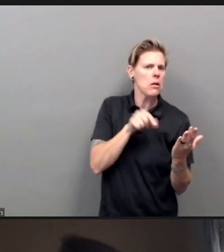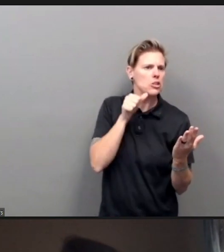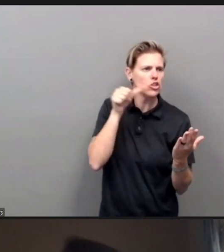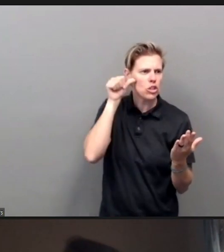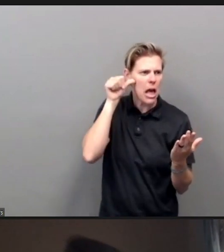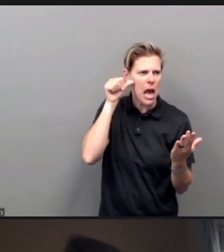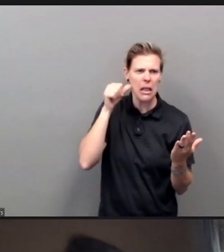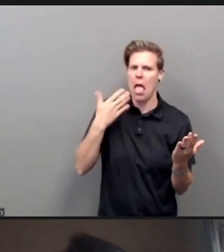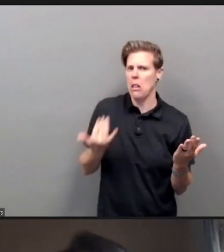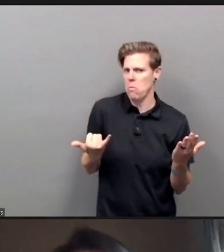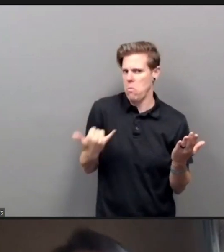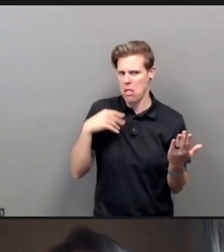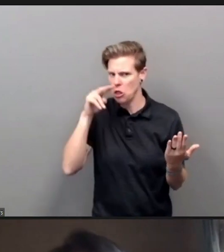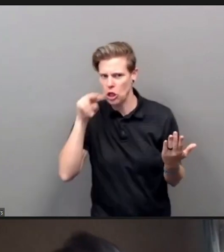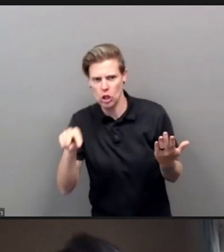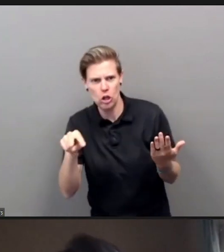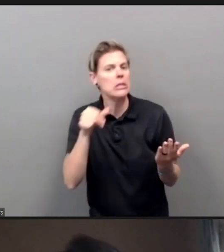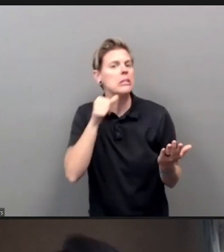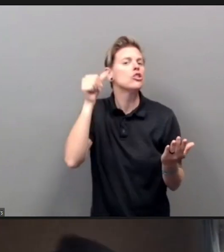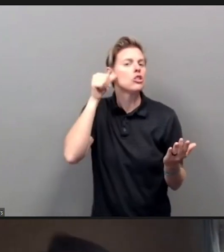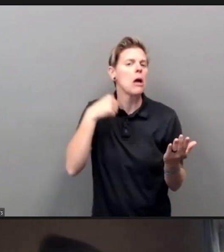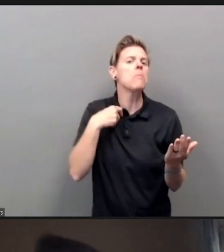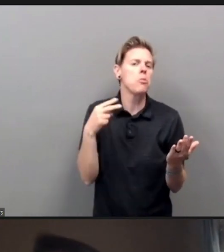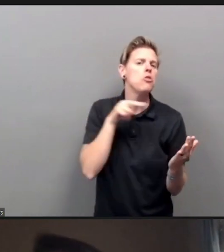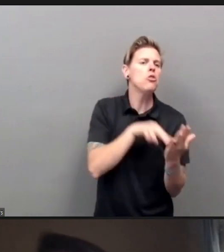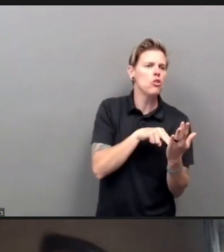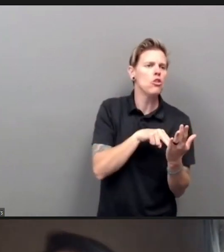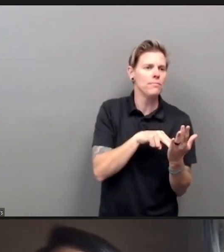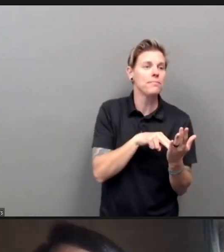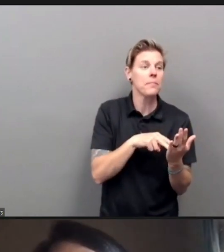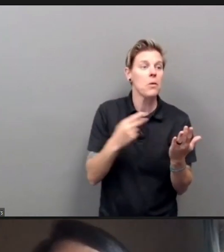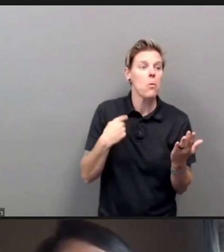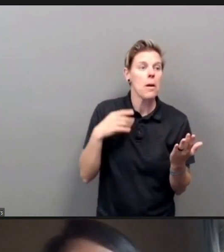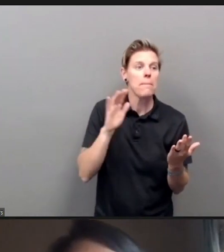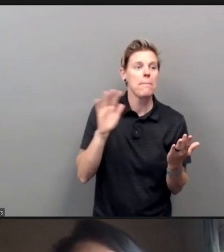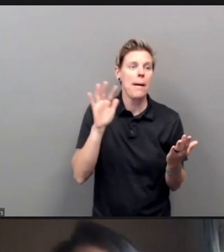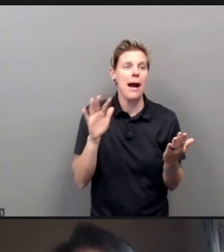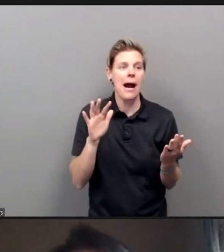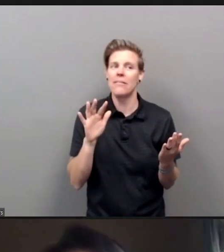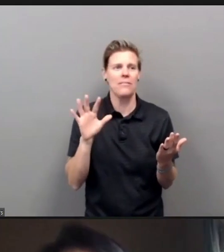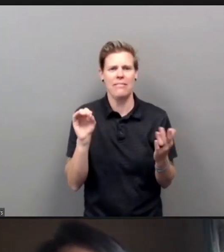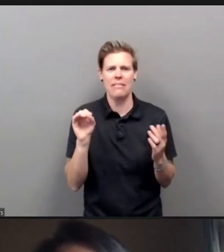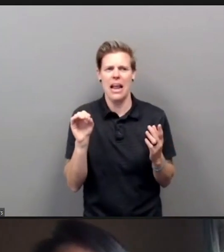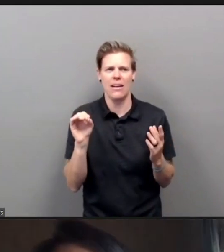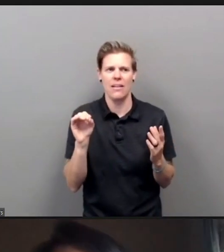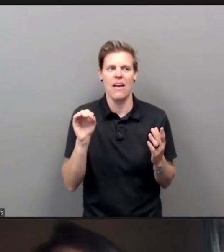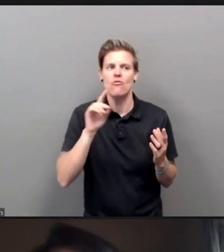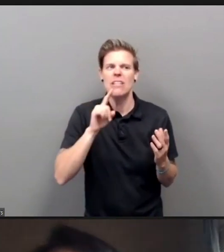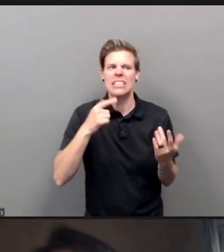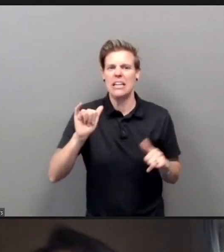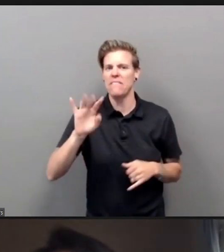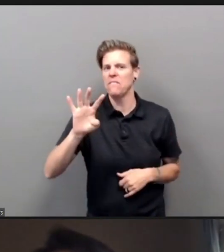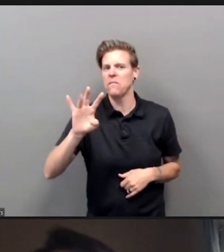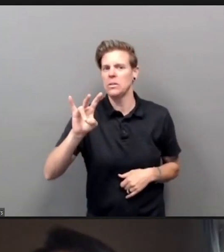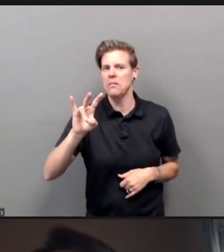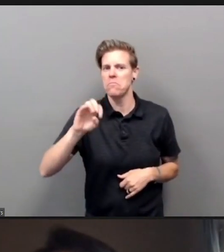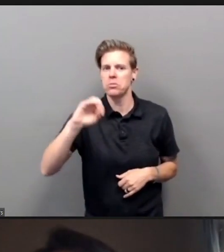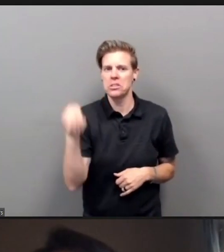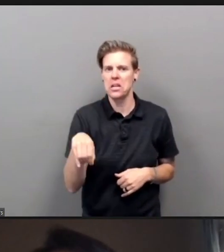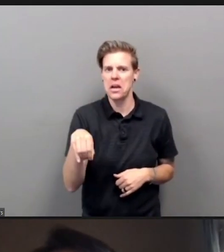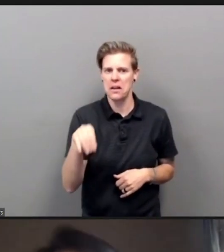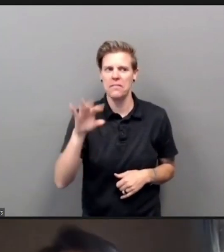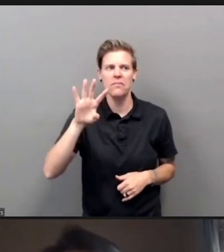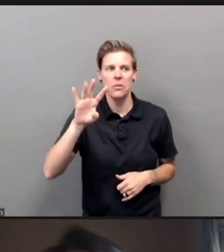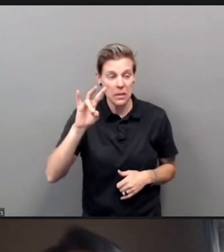that our full vaccination rate is 50%, or not 50%, I'm sorry, it's 47% y'all still think that,